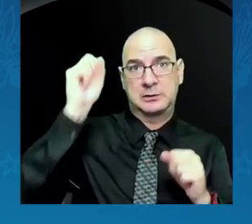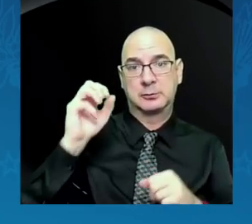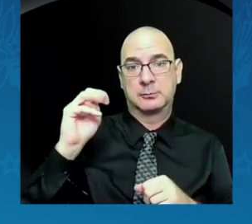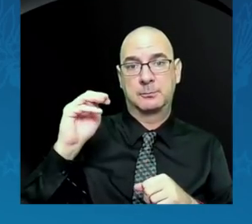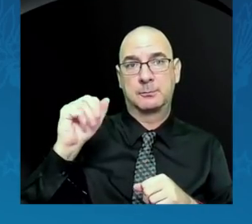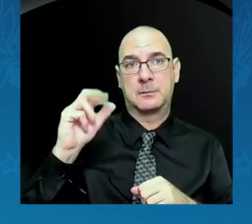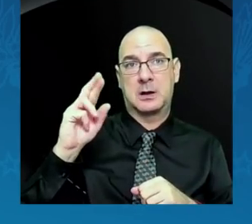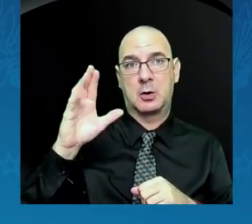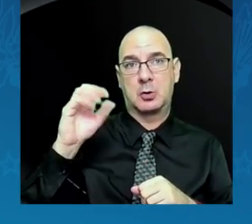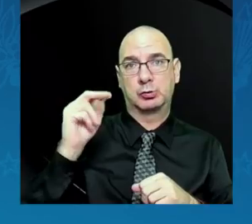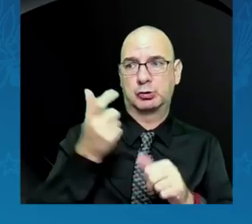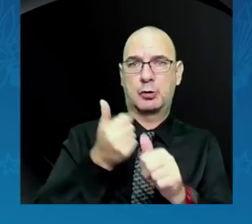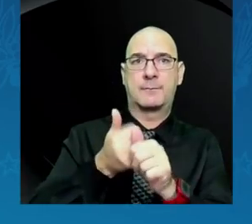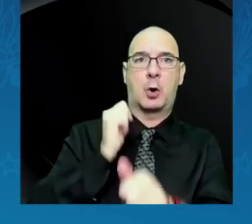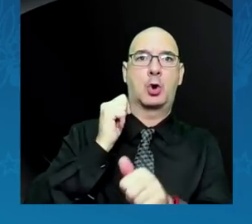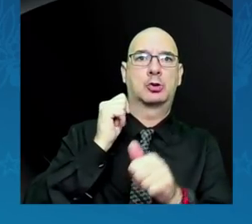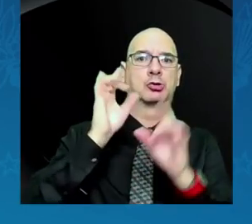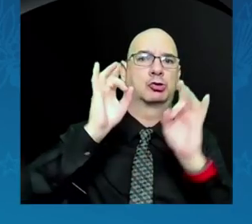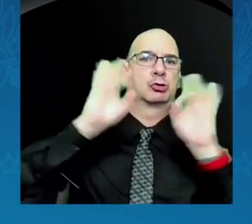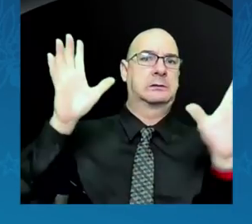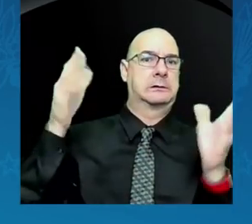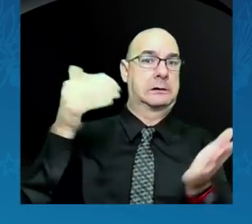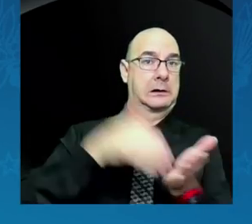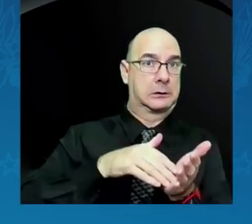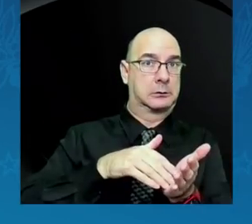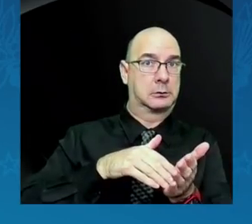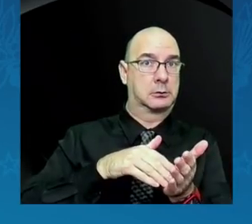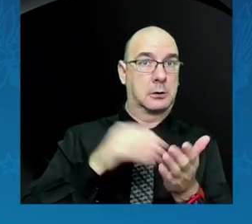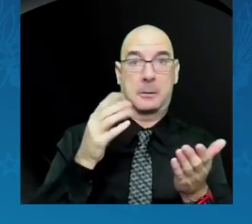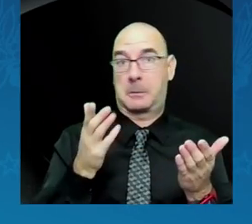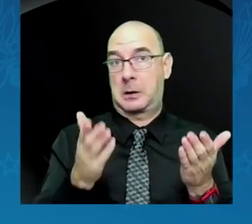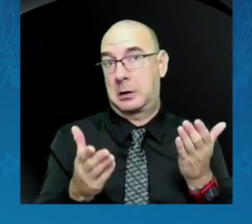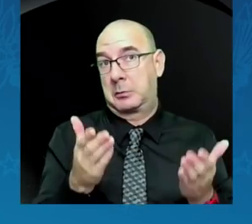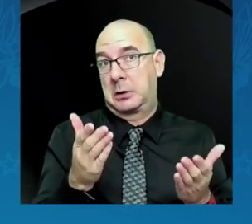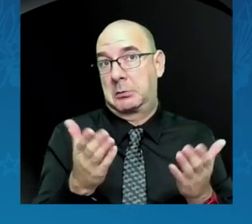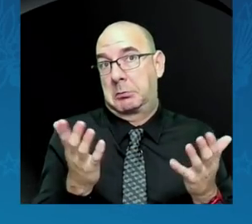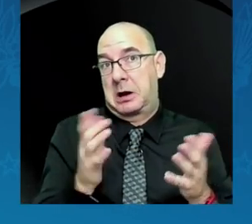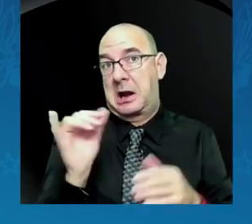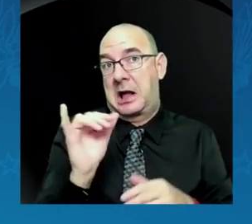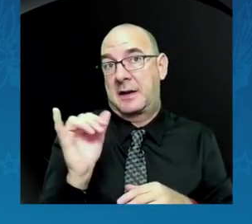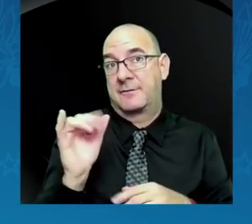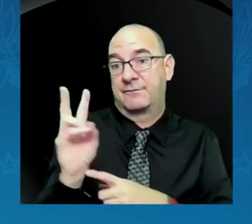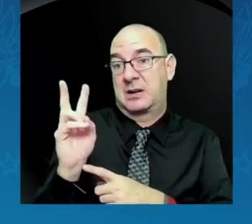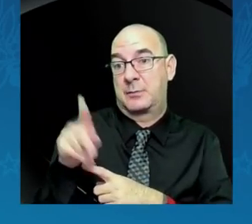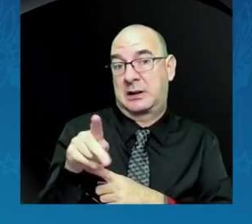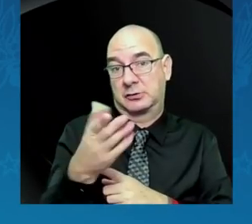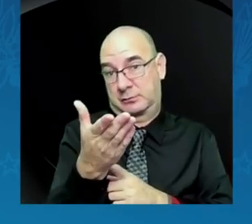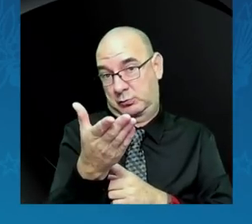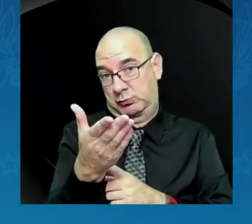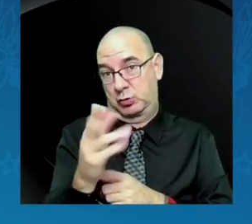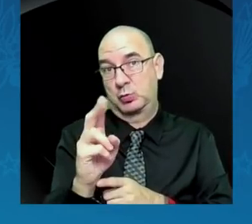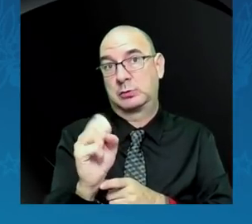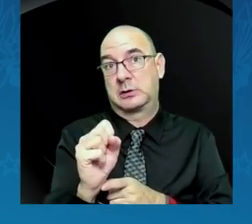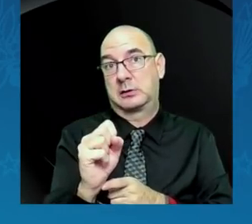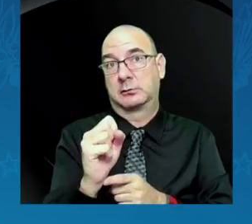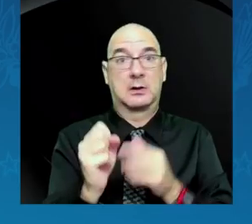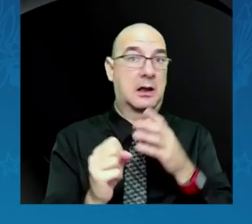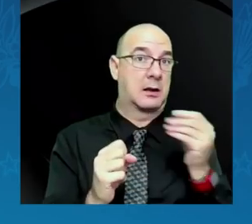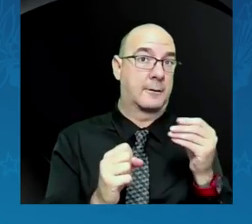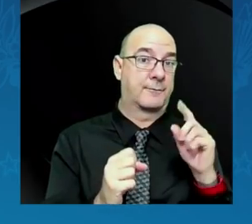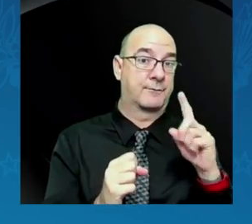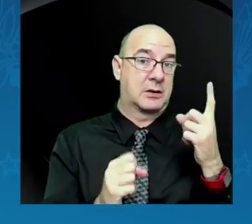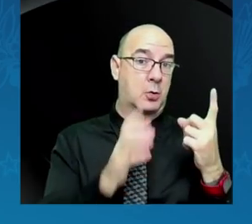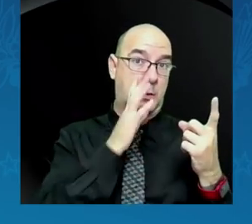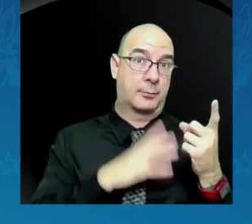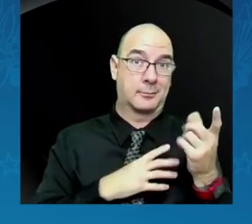next future? And maybe as a vice president of the United States and as the first woman in that job, do you think